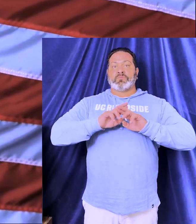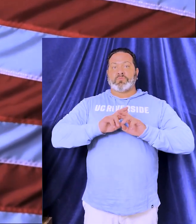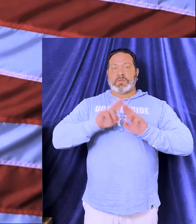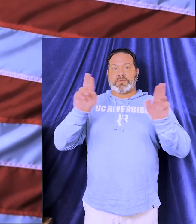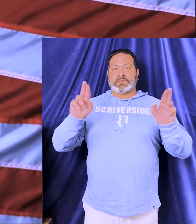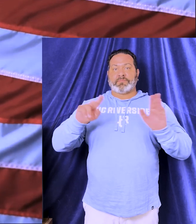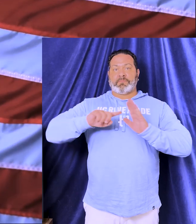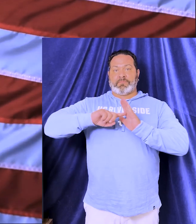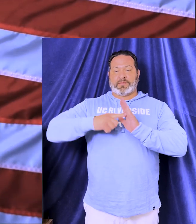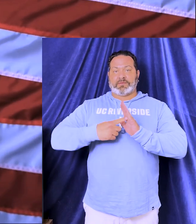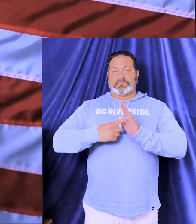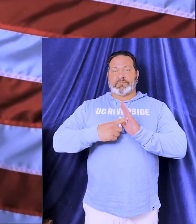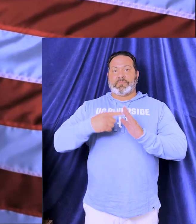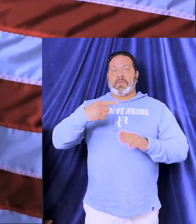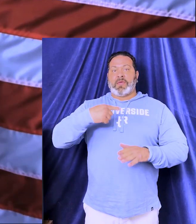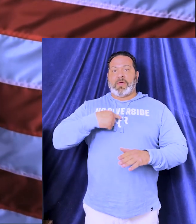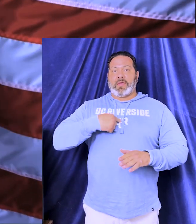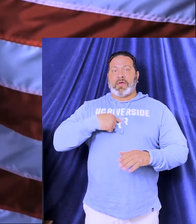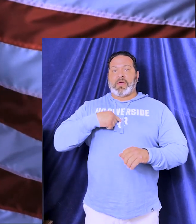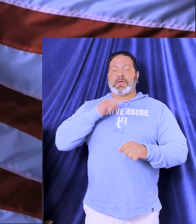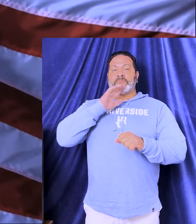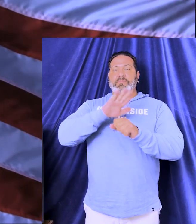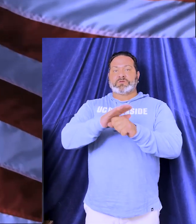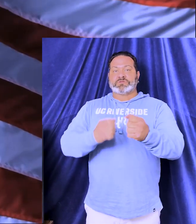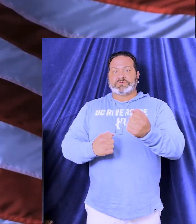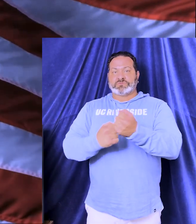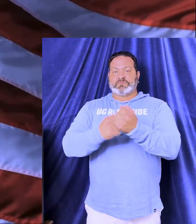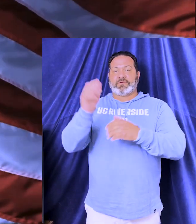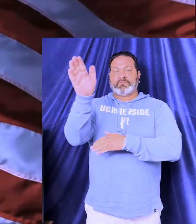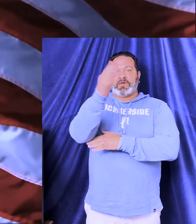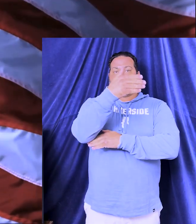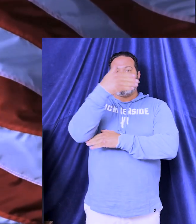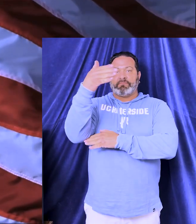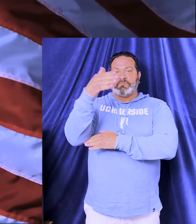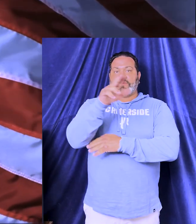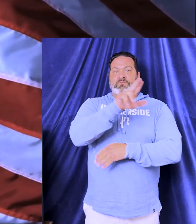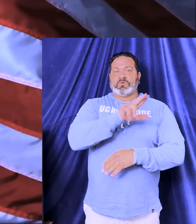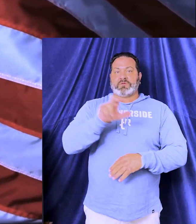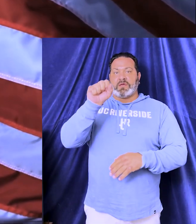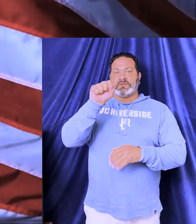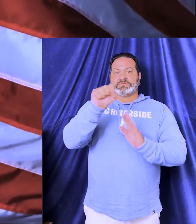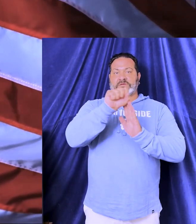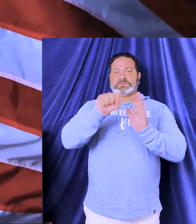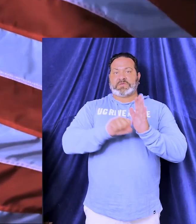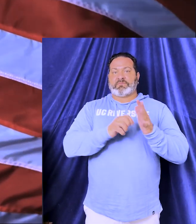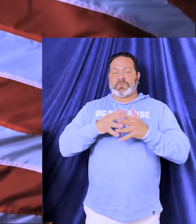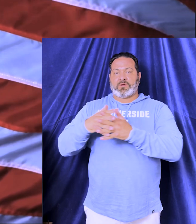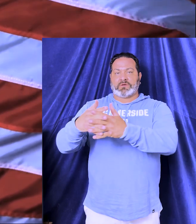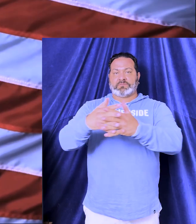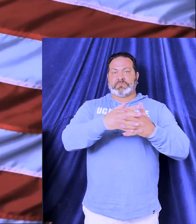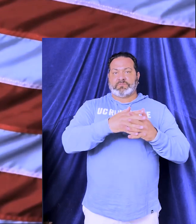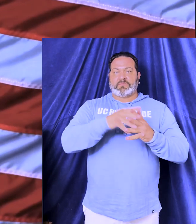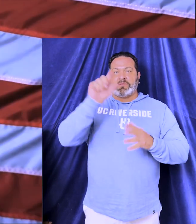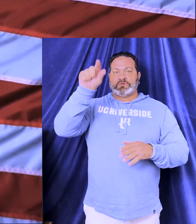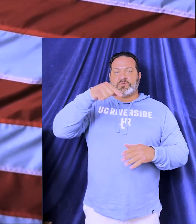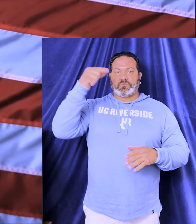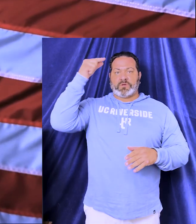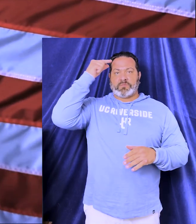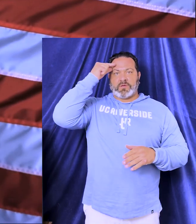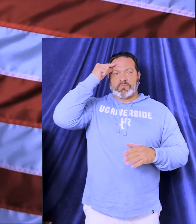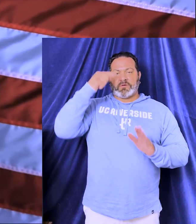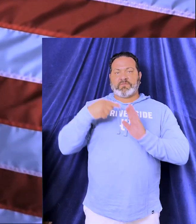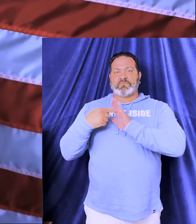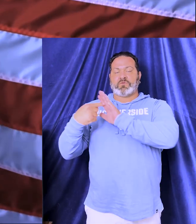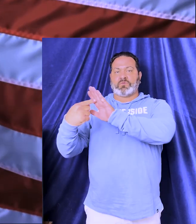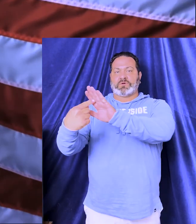Ready? Begin. I pledge allegiance to the flag of the United States of America and to the